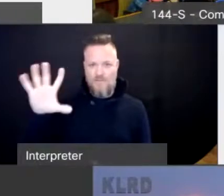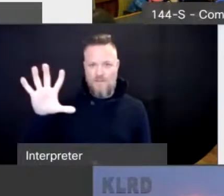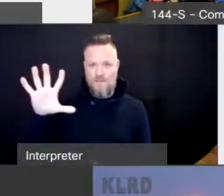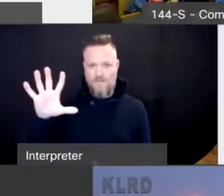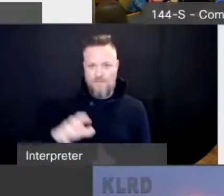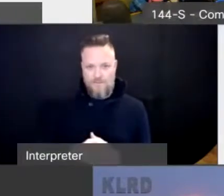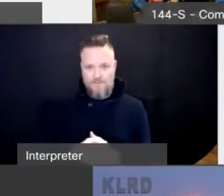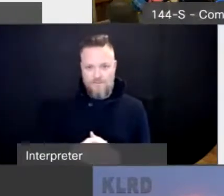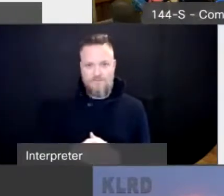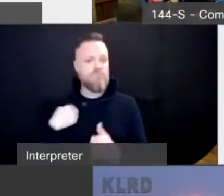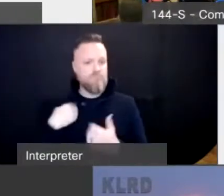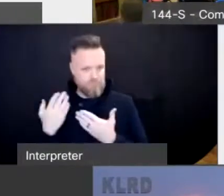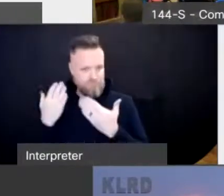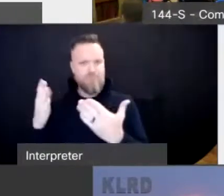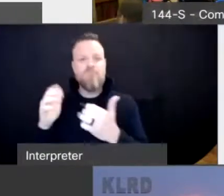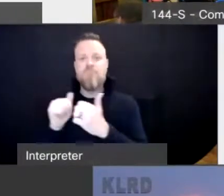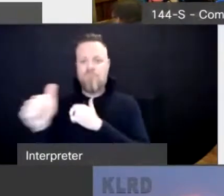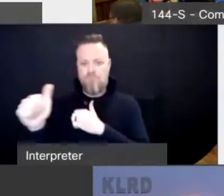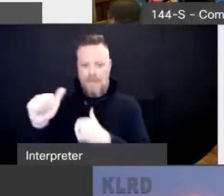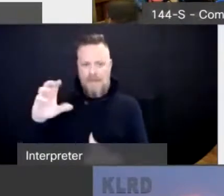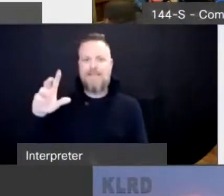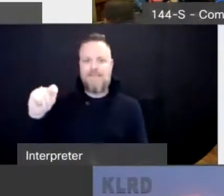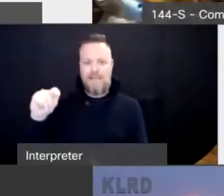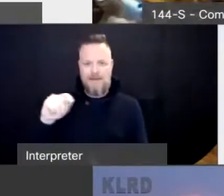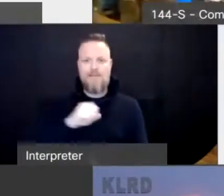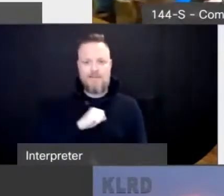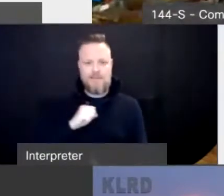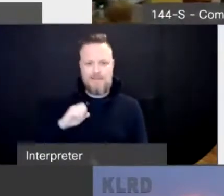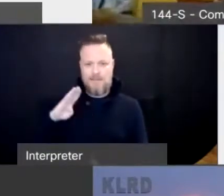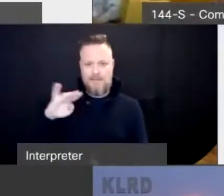Madam Chair, I'll make a motion to pass out Senate Bill 185, favorable